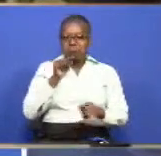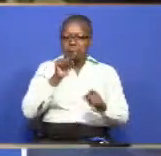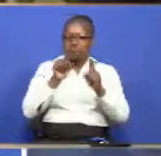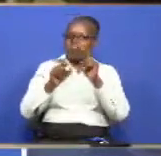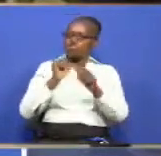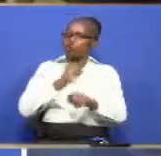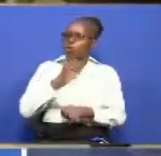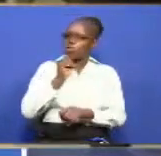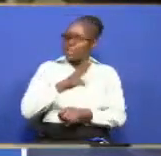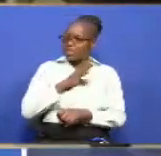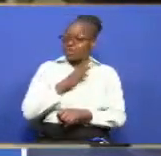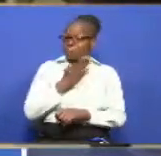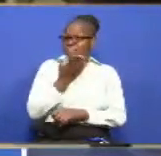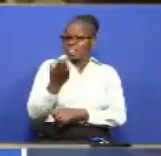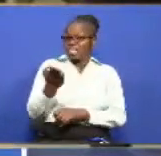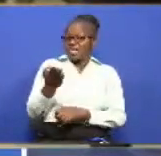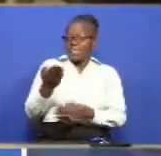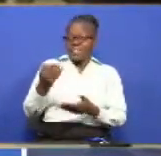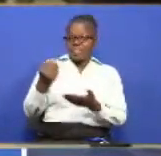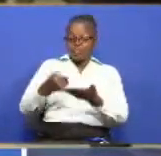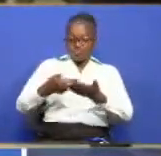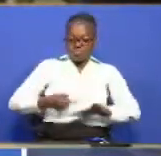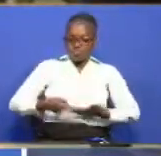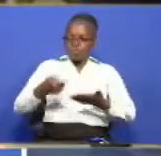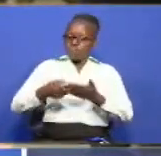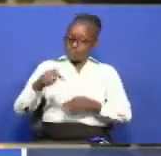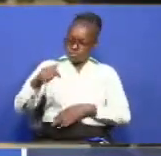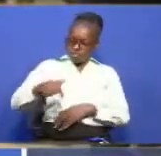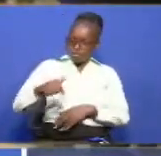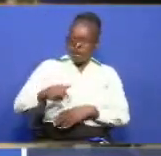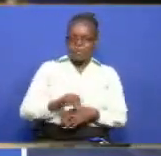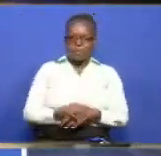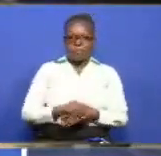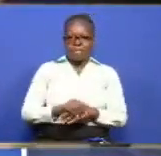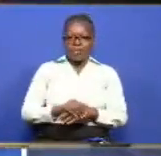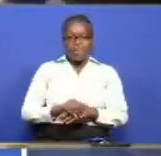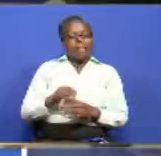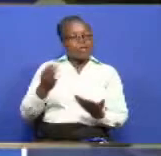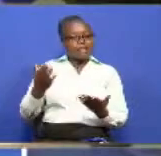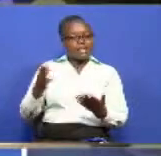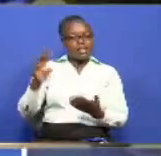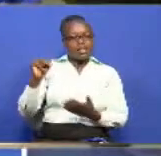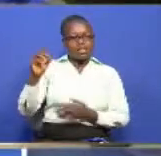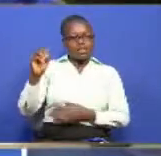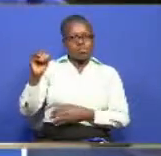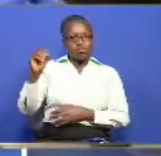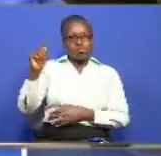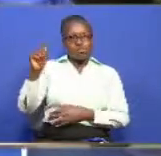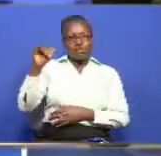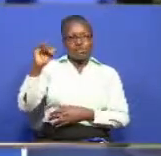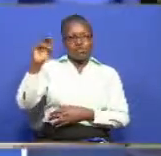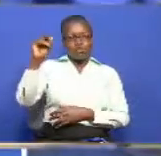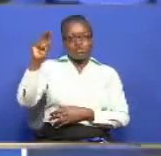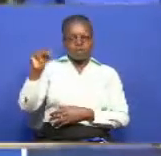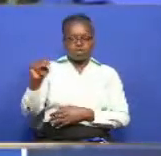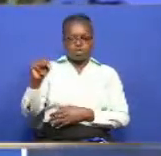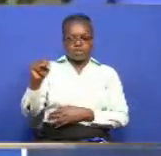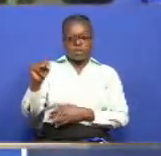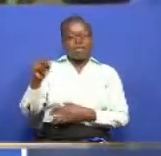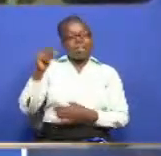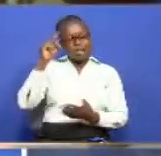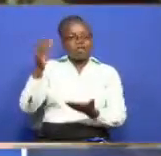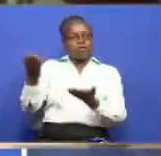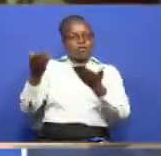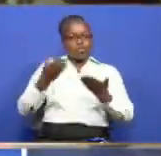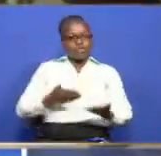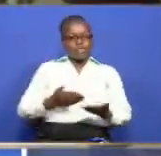which was supposed to be debated today. The motion was to be moved by the Kitui County Assembly Majority Leader